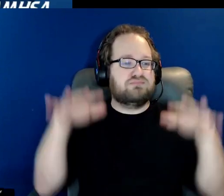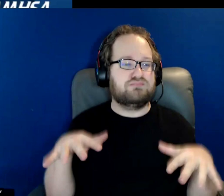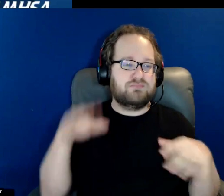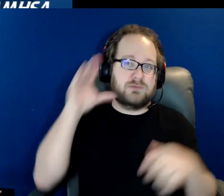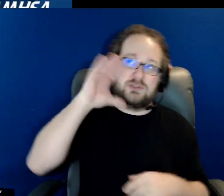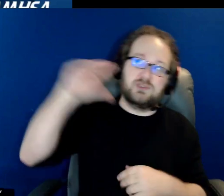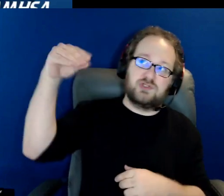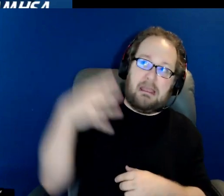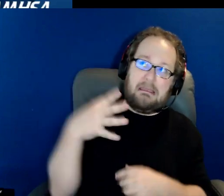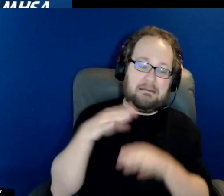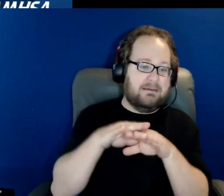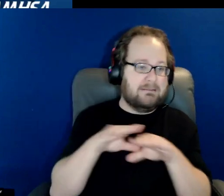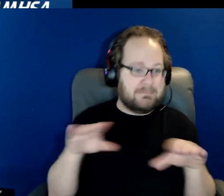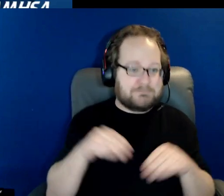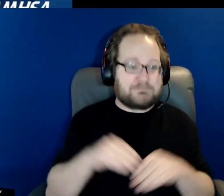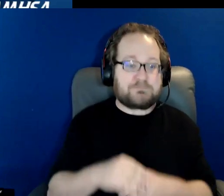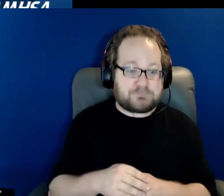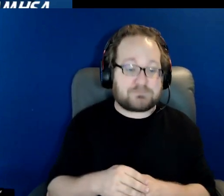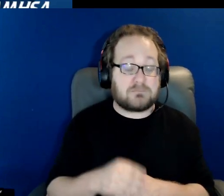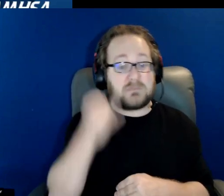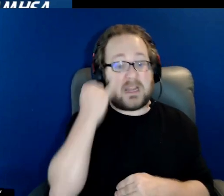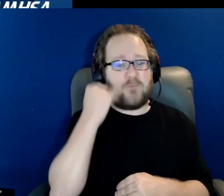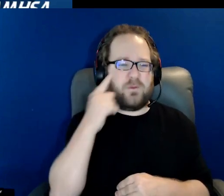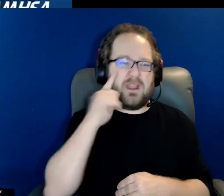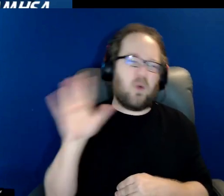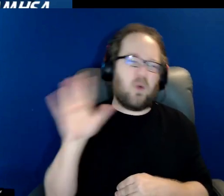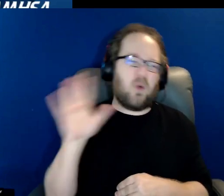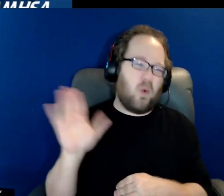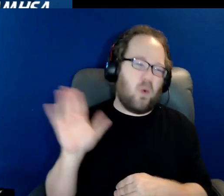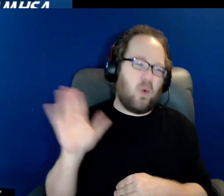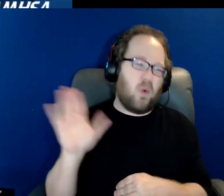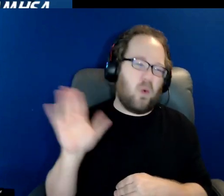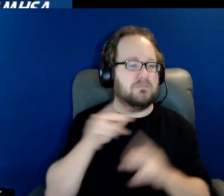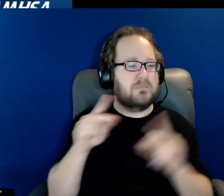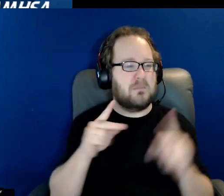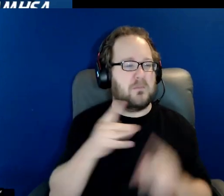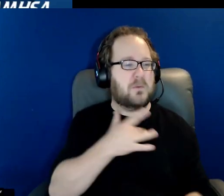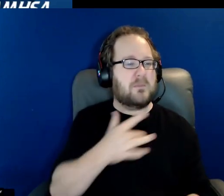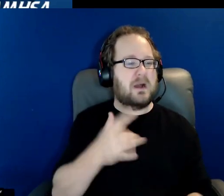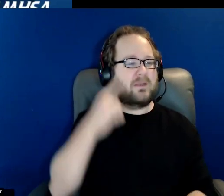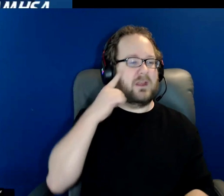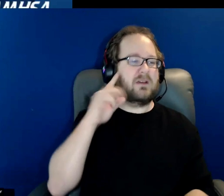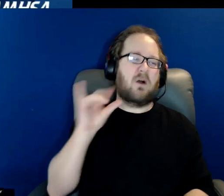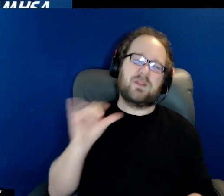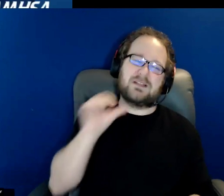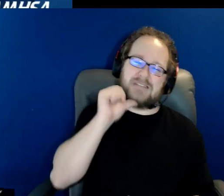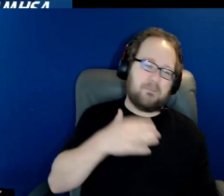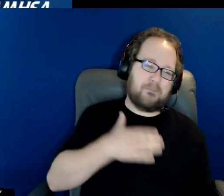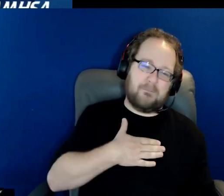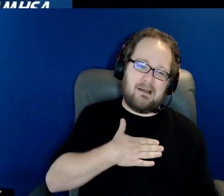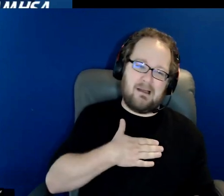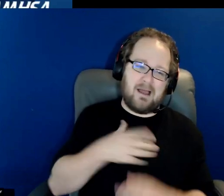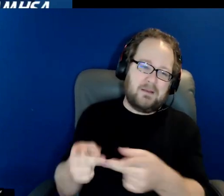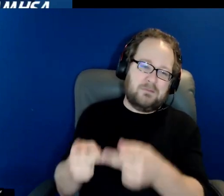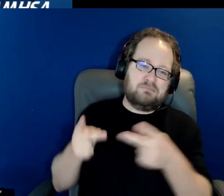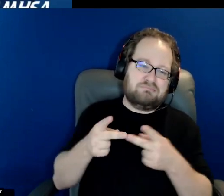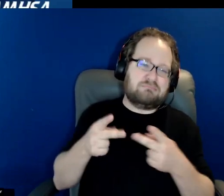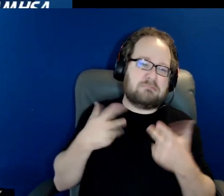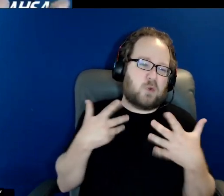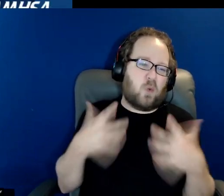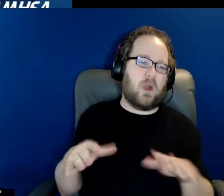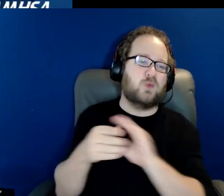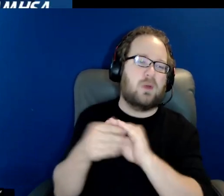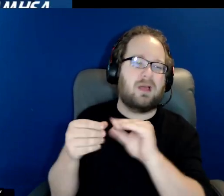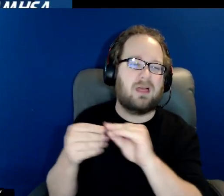we think it's not my lane, it's not my role, this is a novel situation. So it means that there are a lot of folks